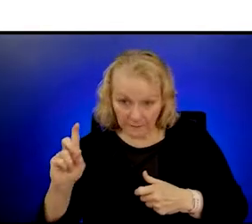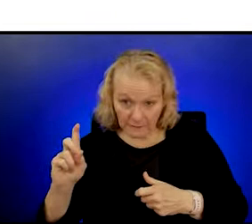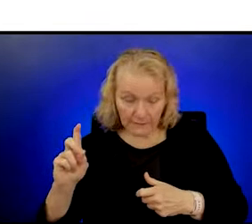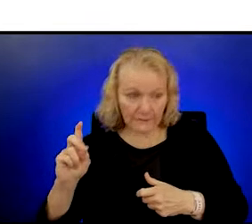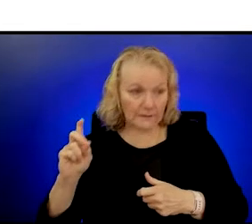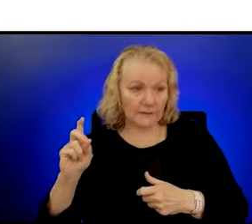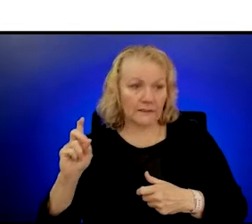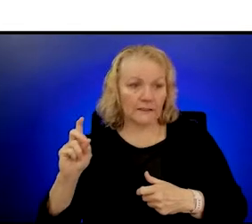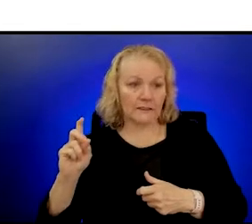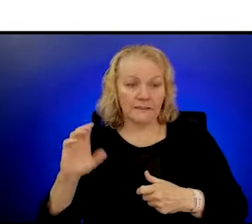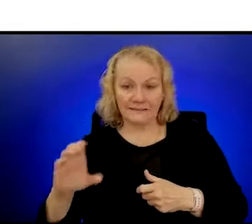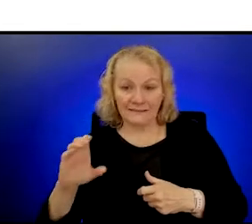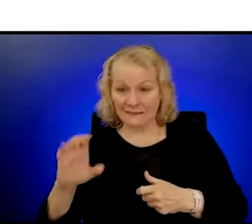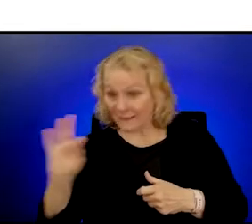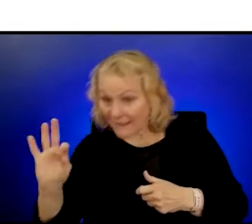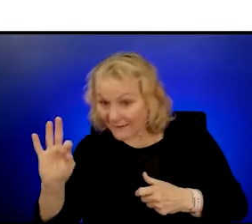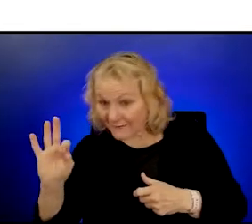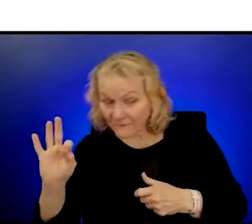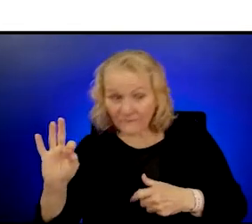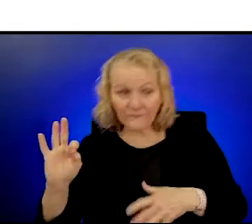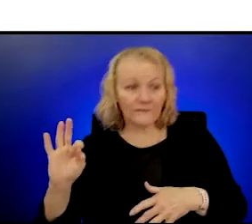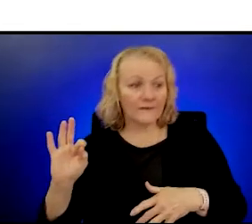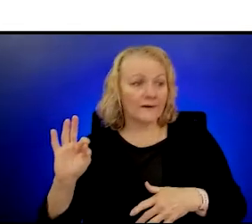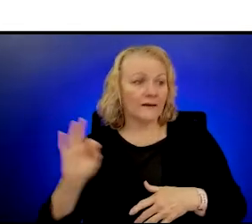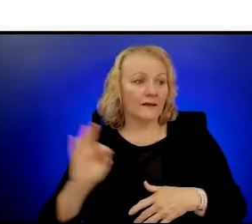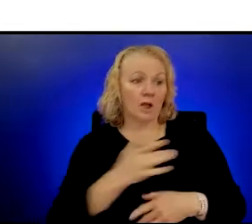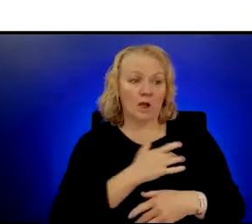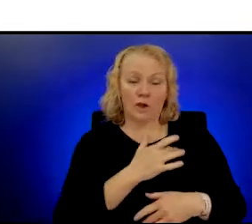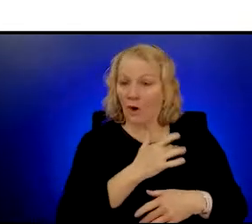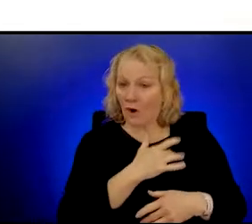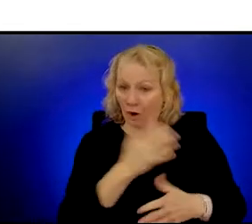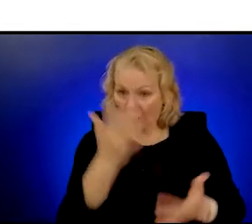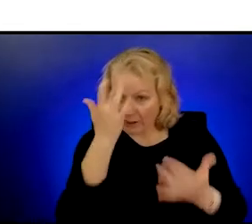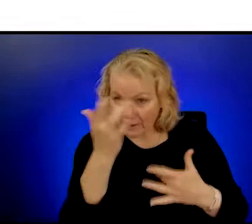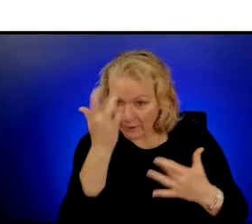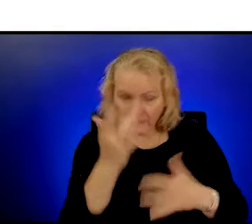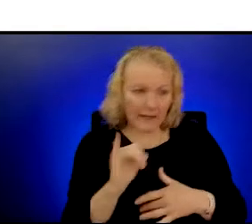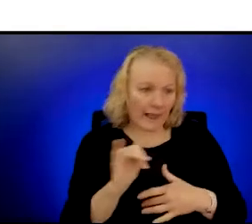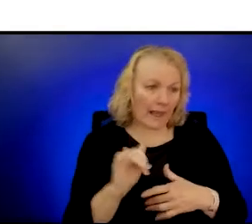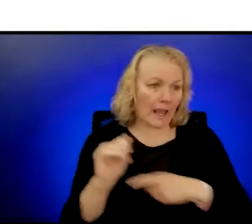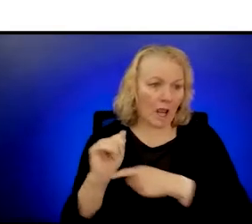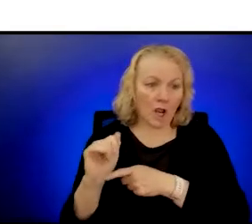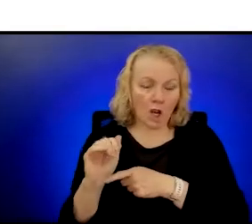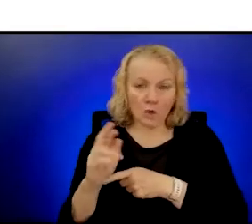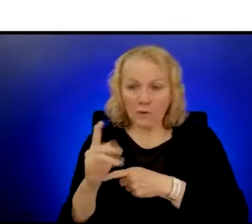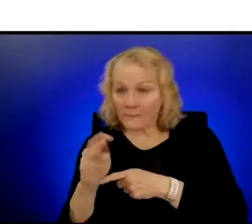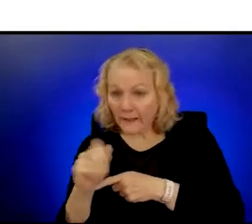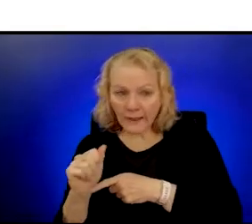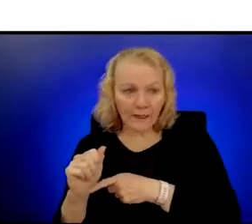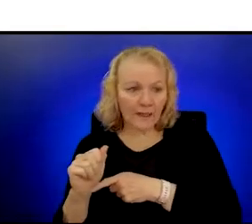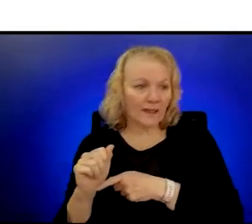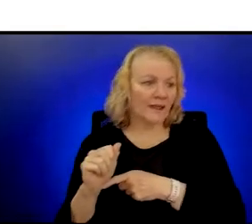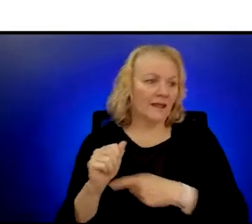COPD, cystic fibrosis, cardiovascular illness, such as arrhythmia, congenital heart